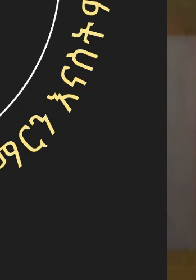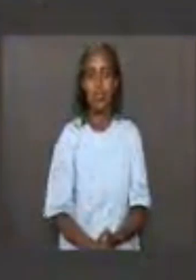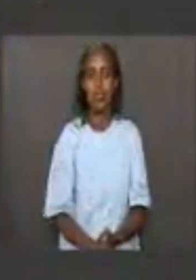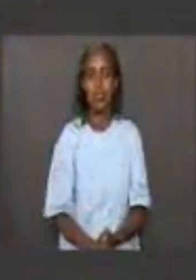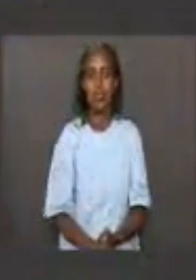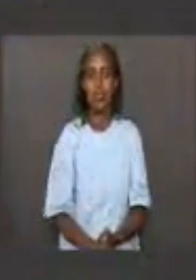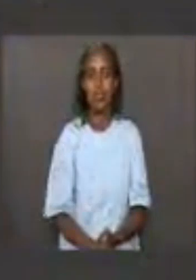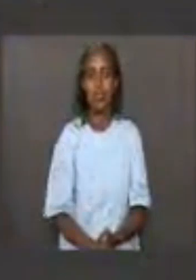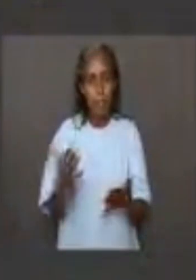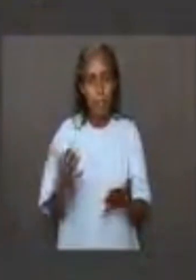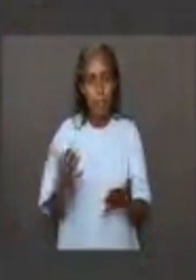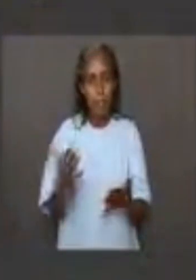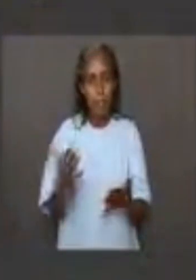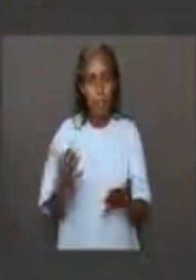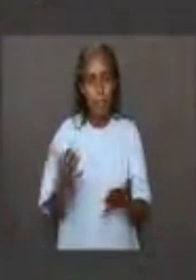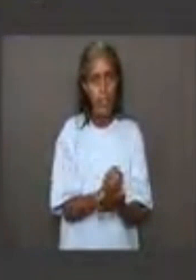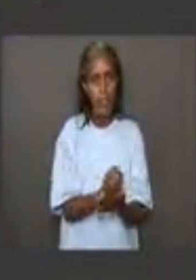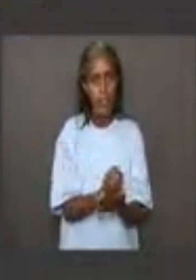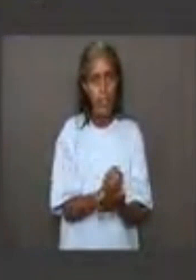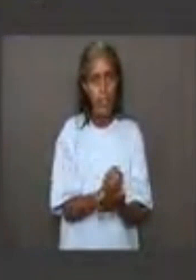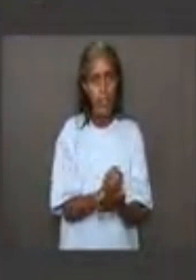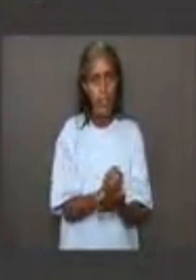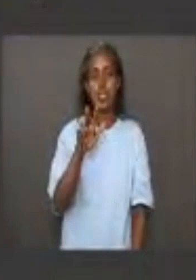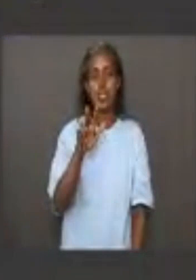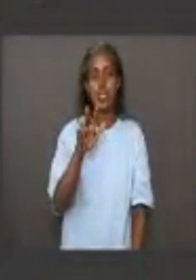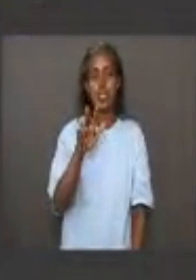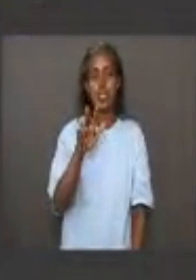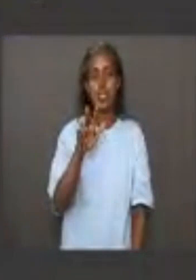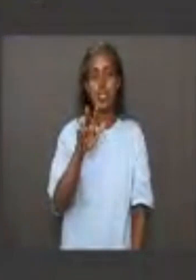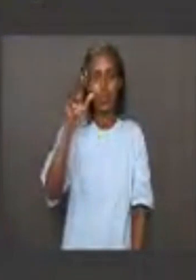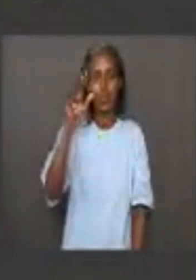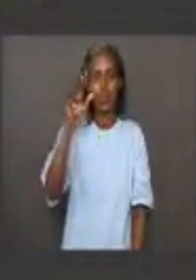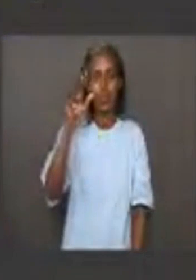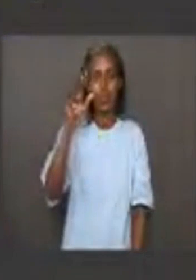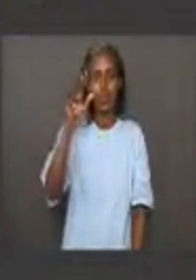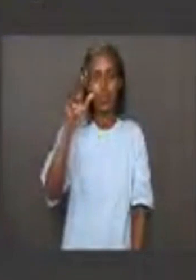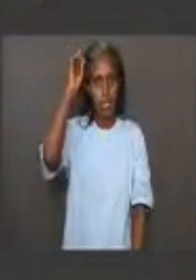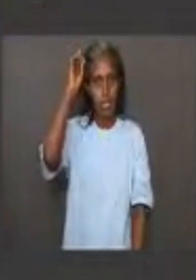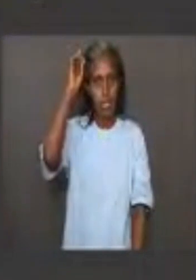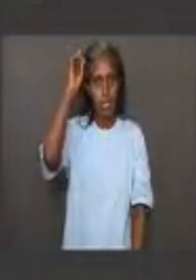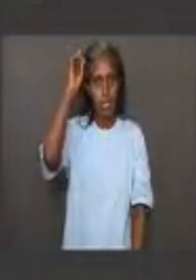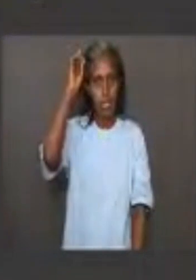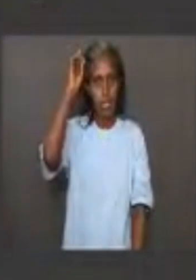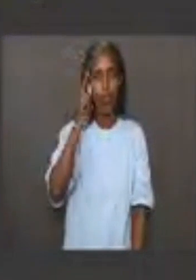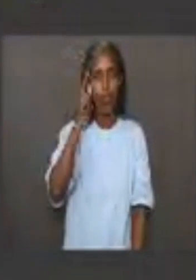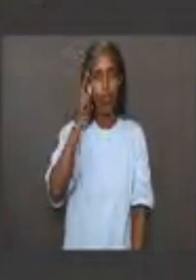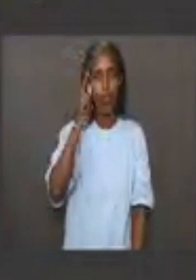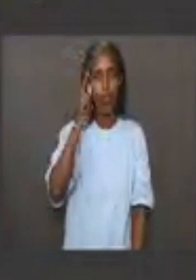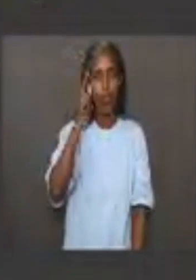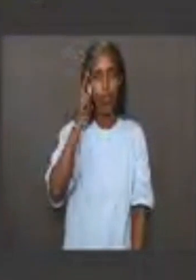Take 3 to the power of 7 over 5.